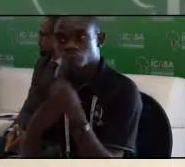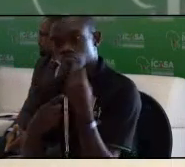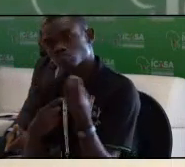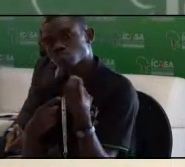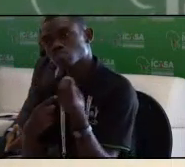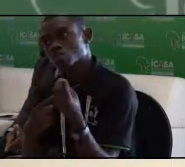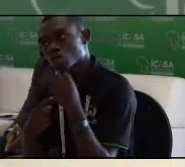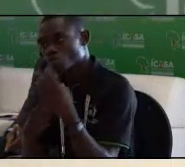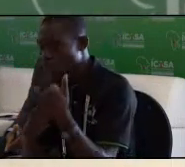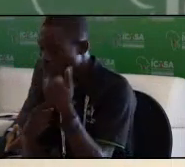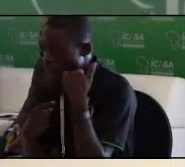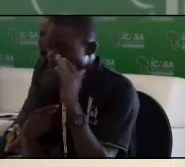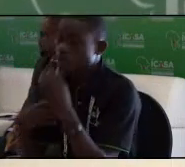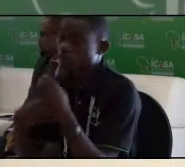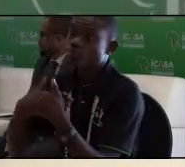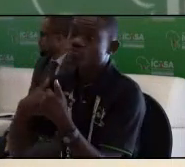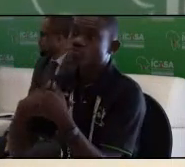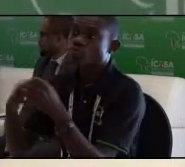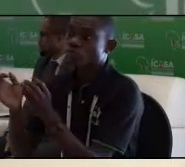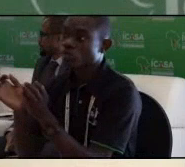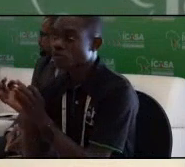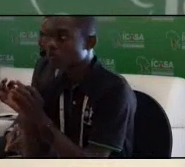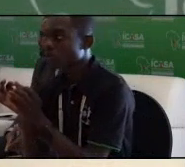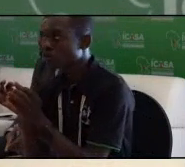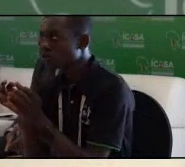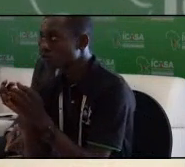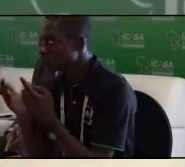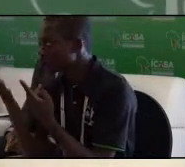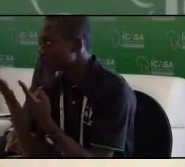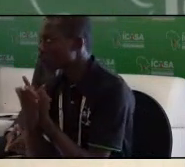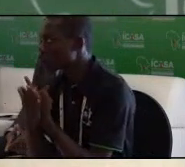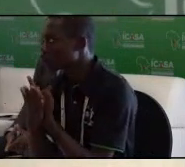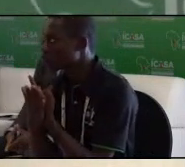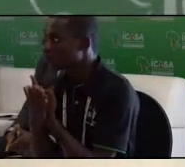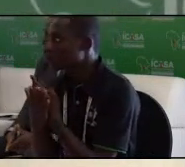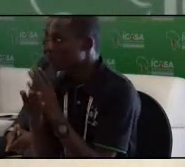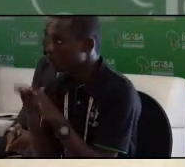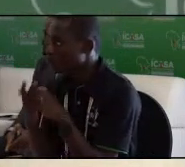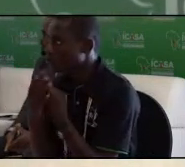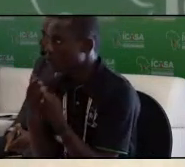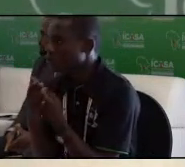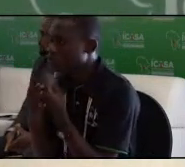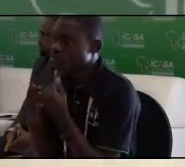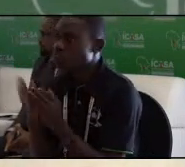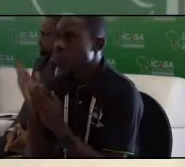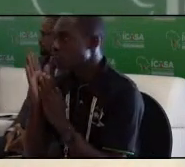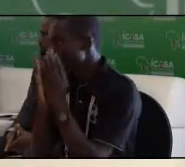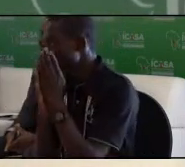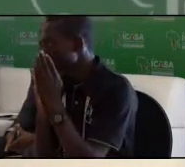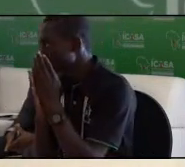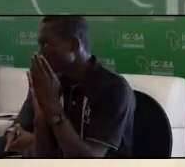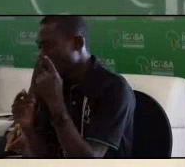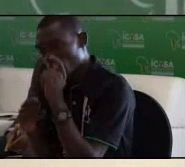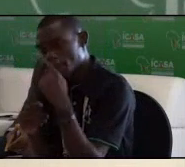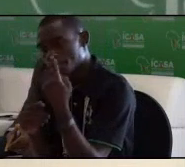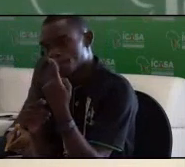were used to bringing not a lot of stock for private sector because the demand was not that much. So once you build